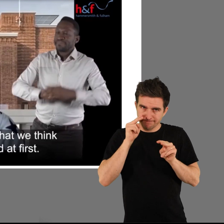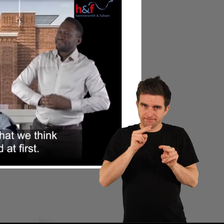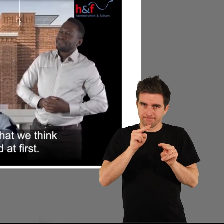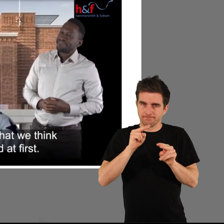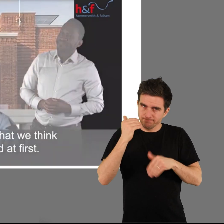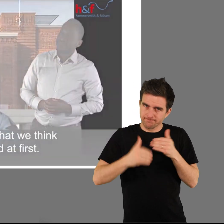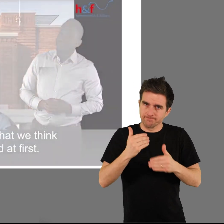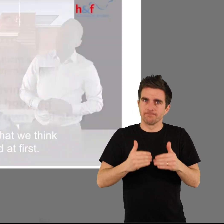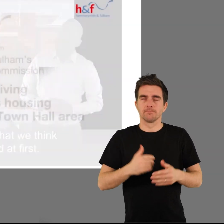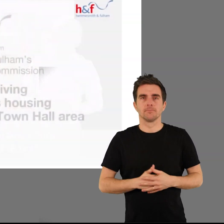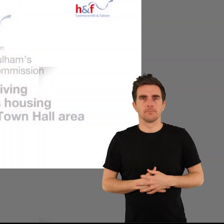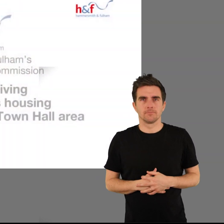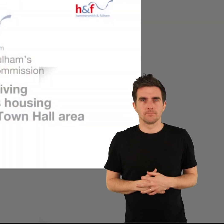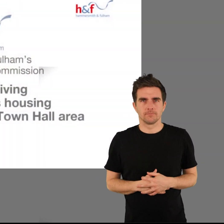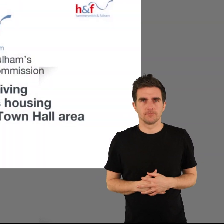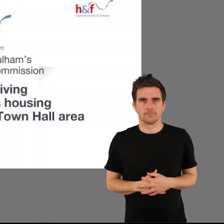looked at first.